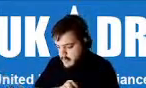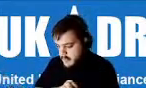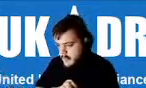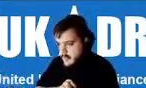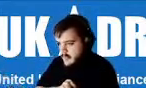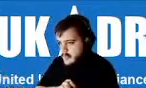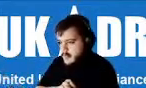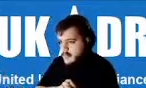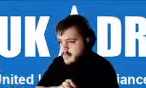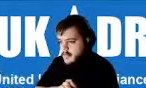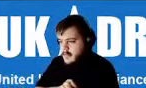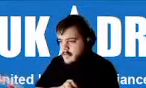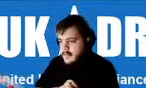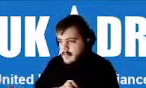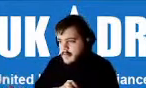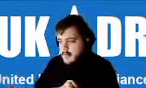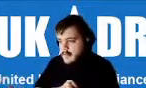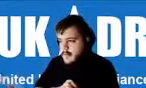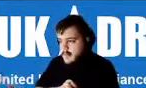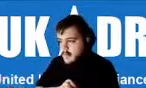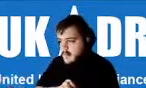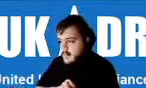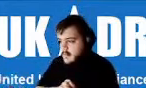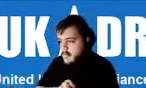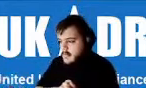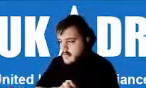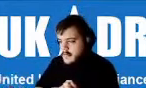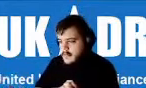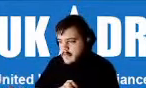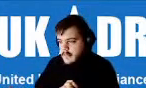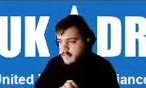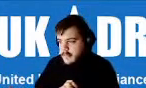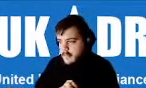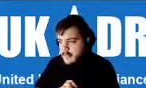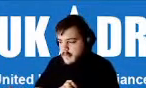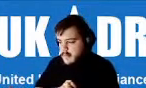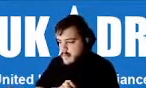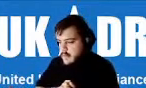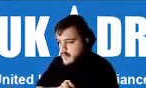about UK-based, we are including the UK overseas territories here.